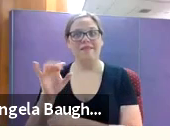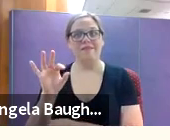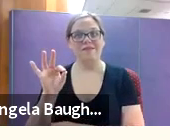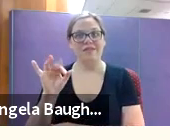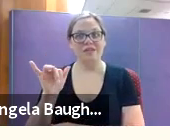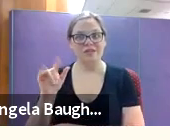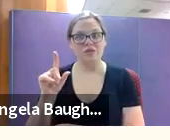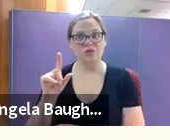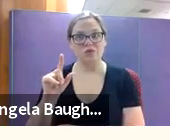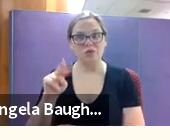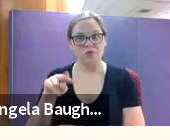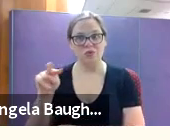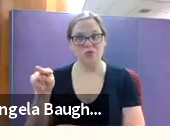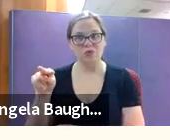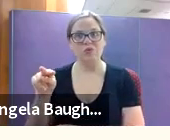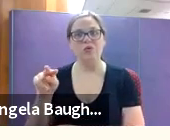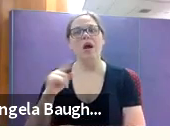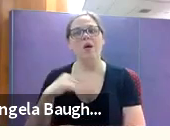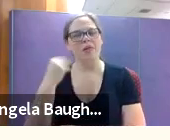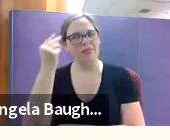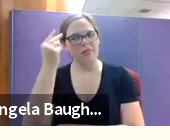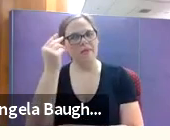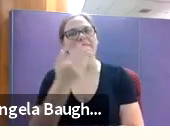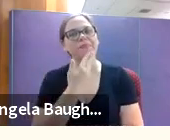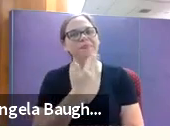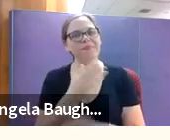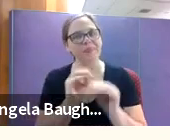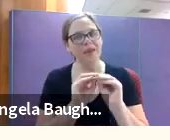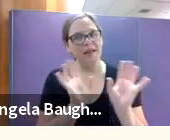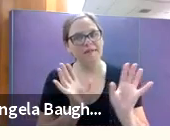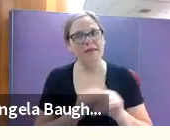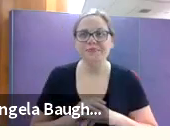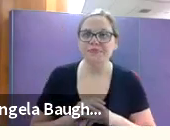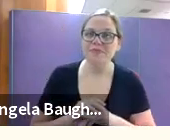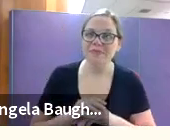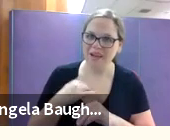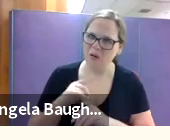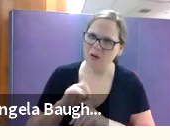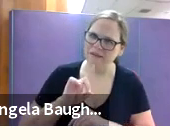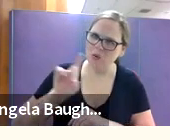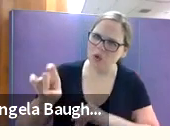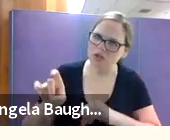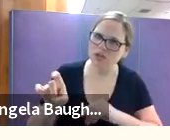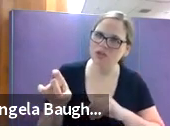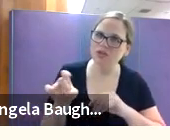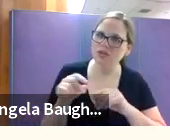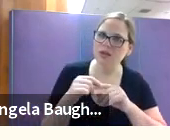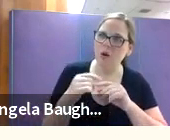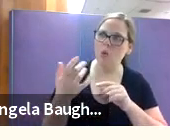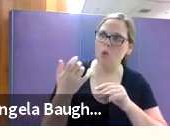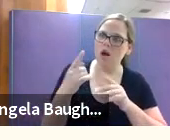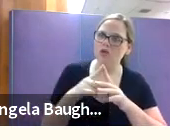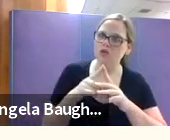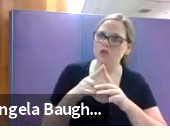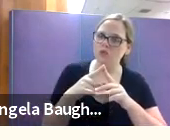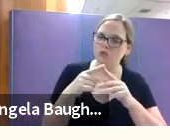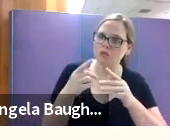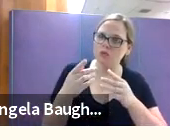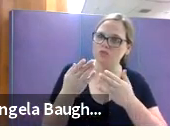that was my thinking as well. Okay, thanks for clarifying. I do have a question though, and something I wanted to bring up to the